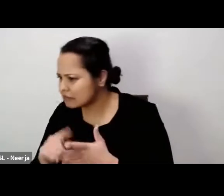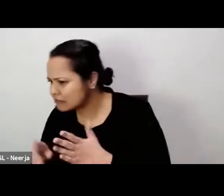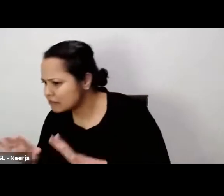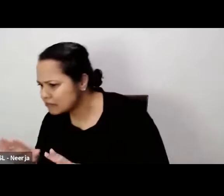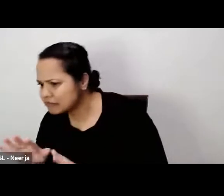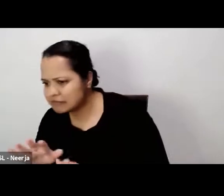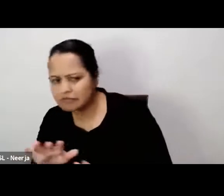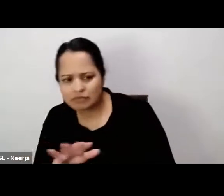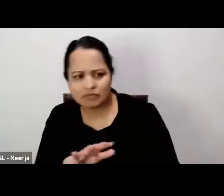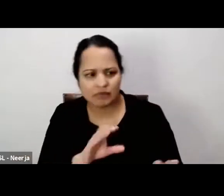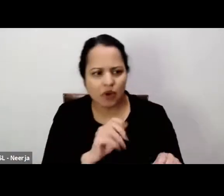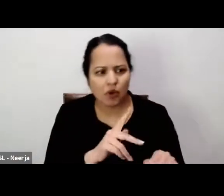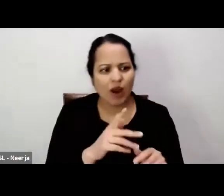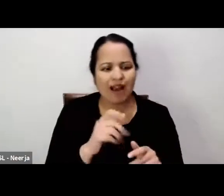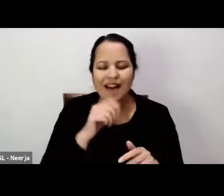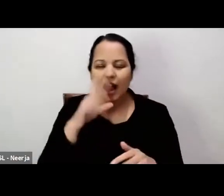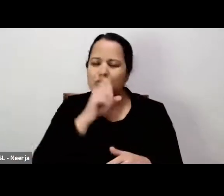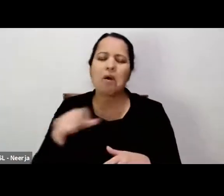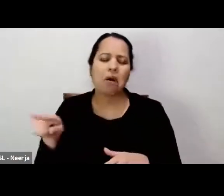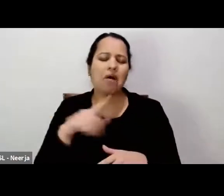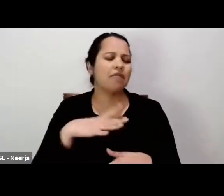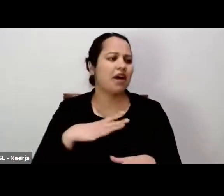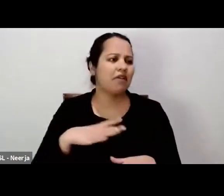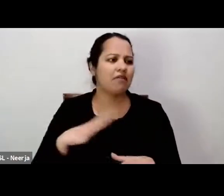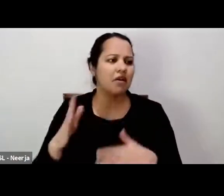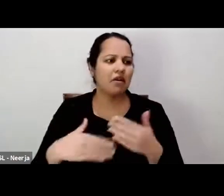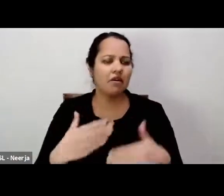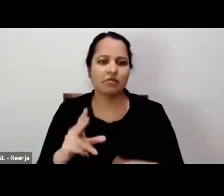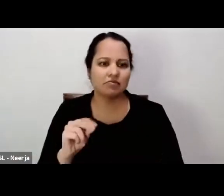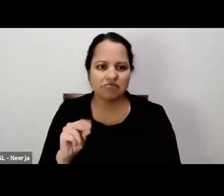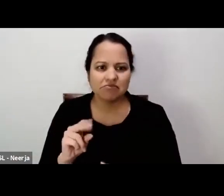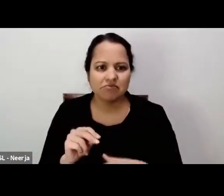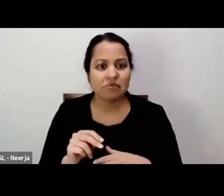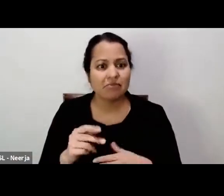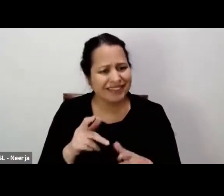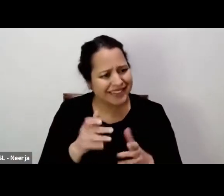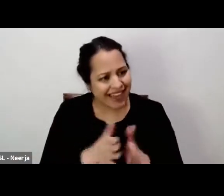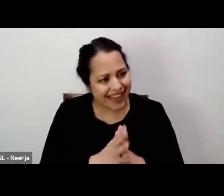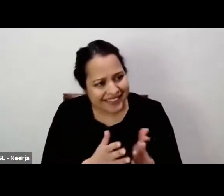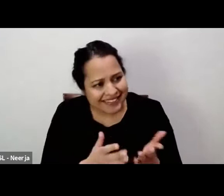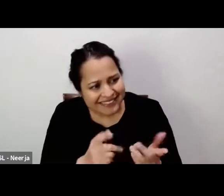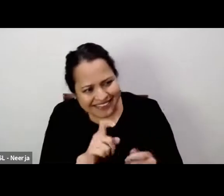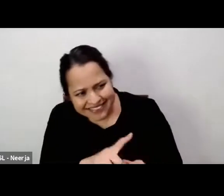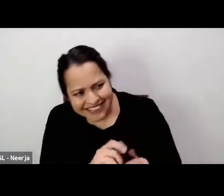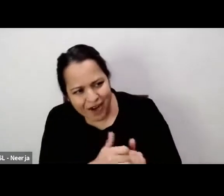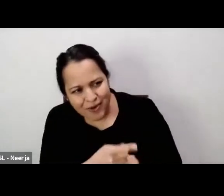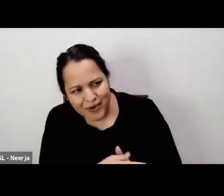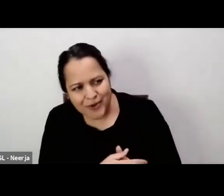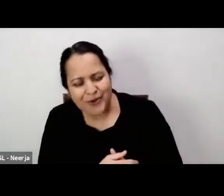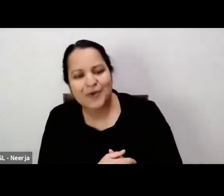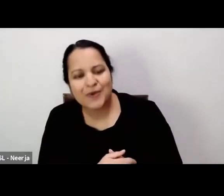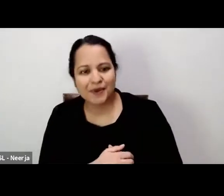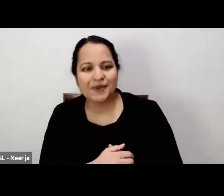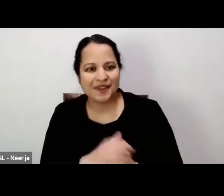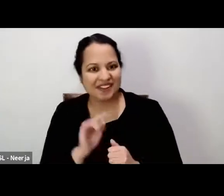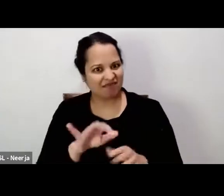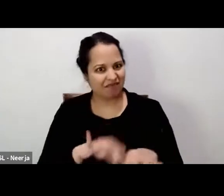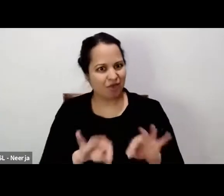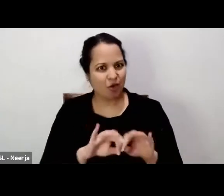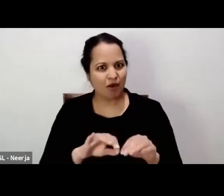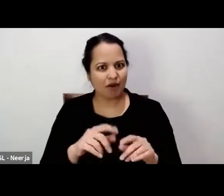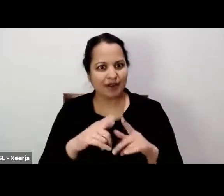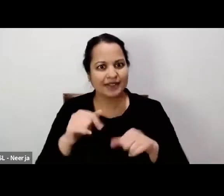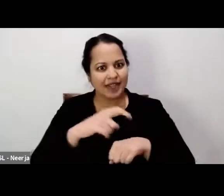friends, to not assume that everything's okay, and to ask people, how are you doing? But at the same time, also letting people have